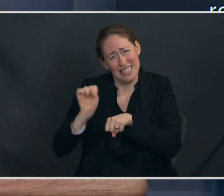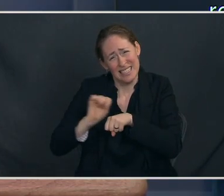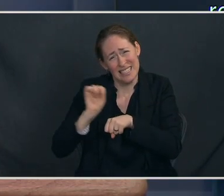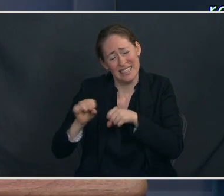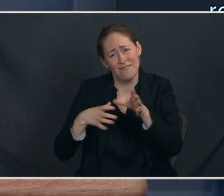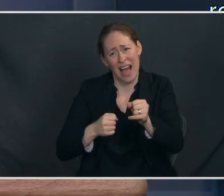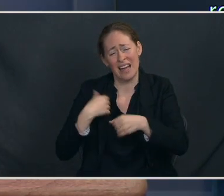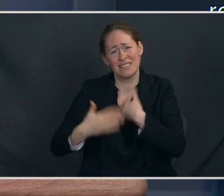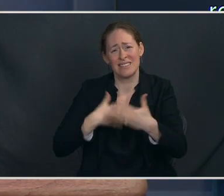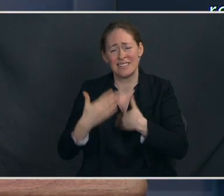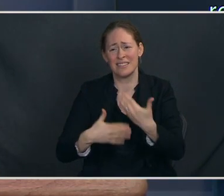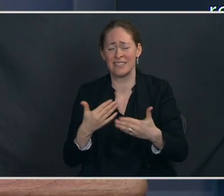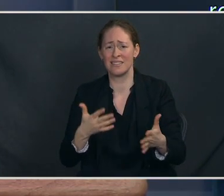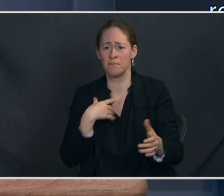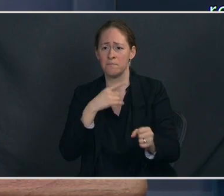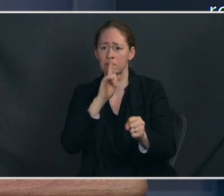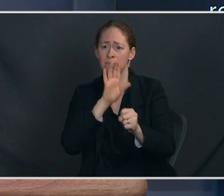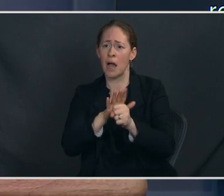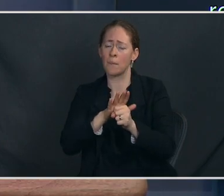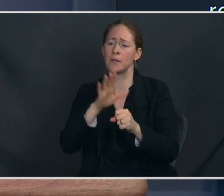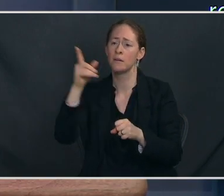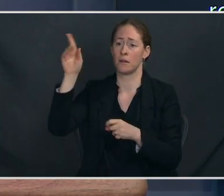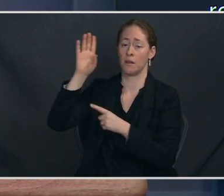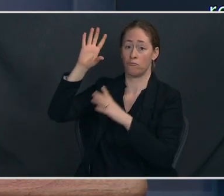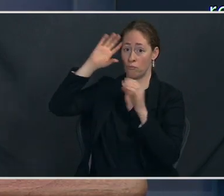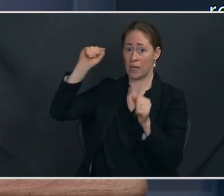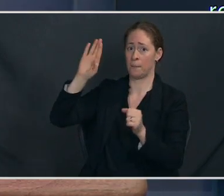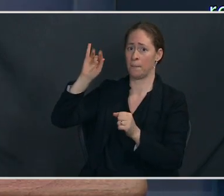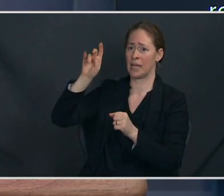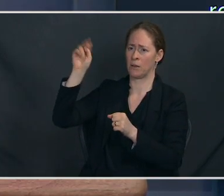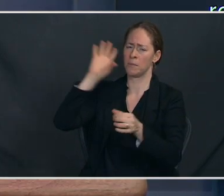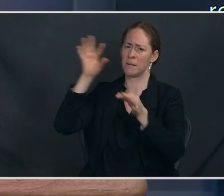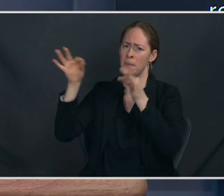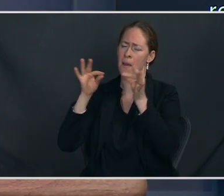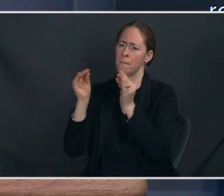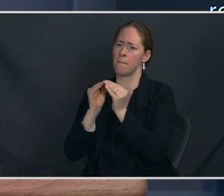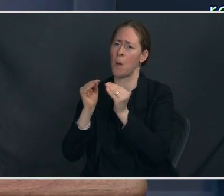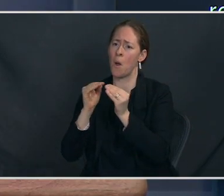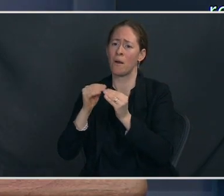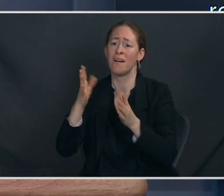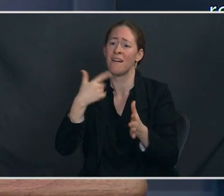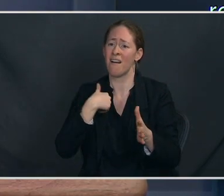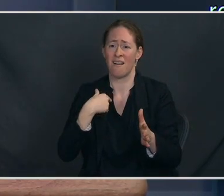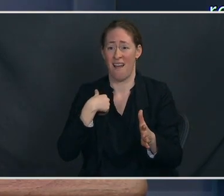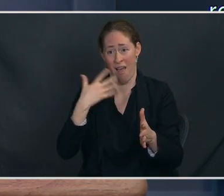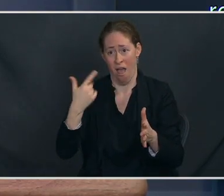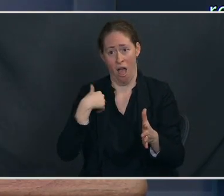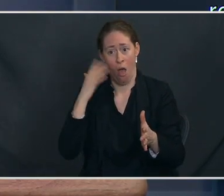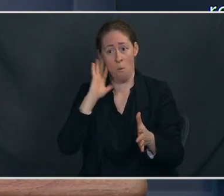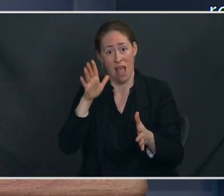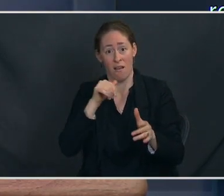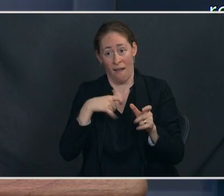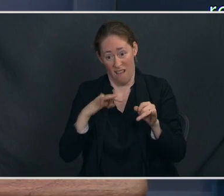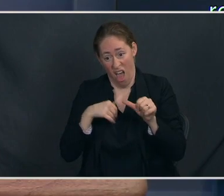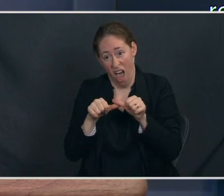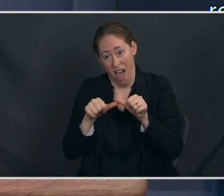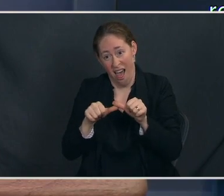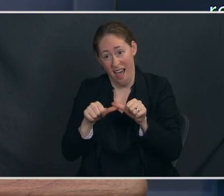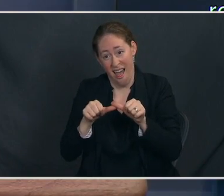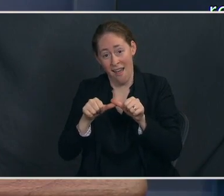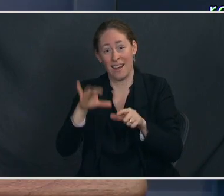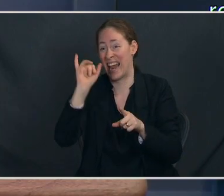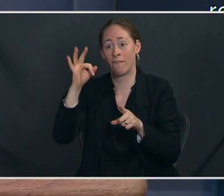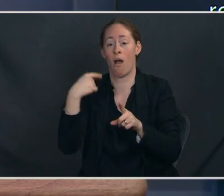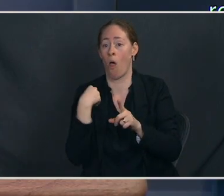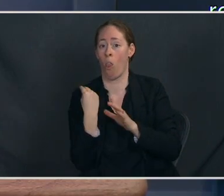president updates us all on this afternoon. And I would be a very short-lived press secretary if I got ahead of the president. And we're having so much fun in here, so you don't want that to